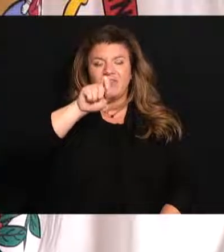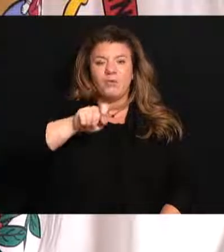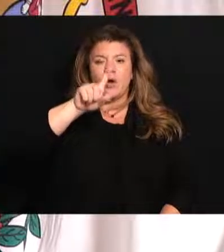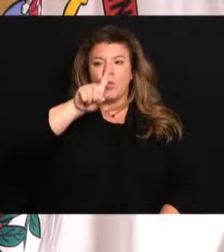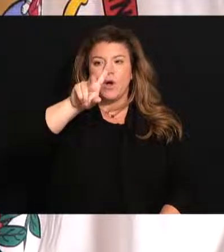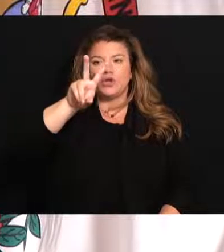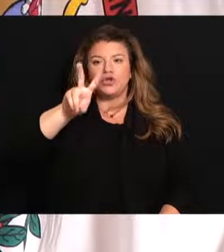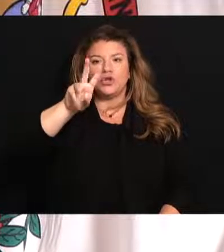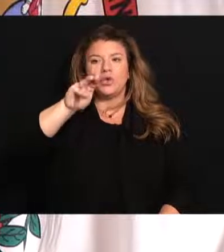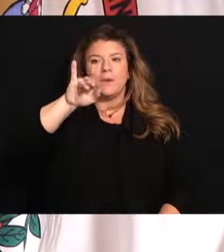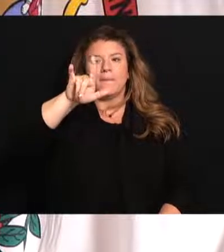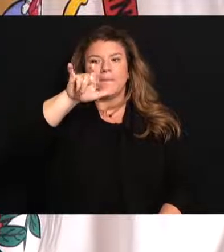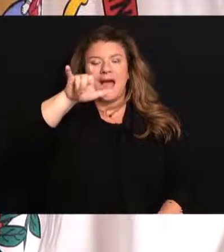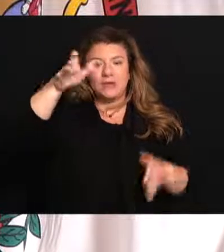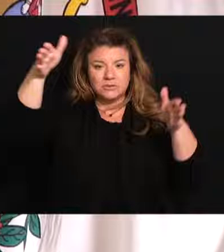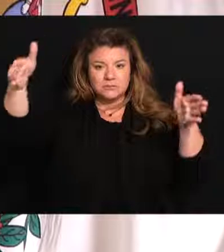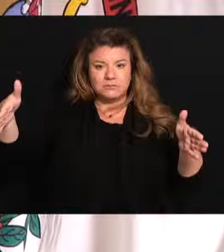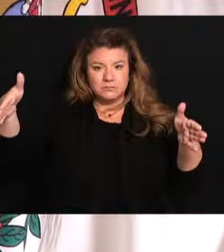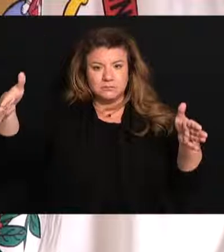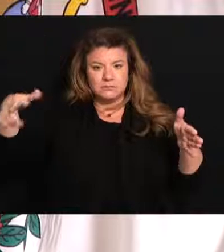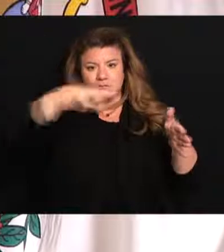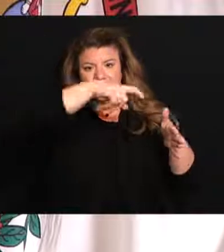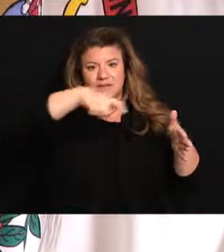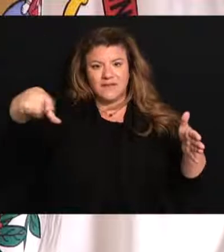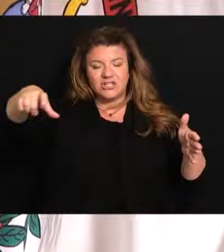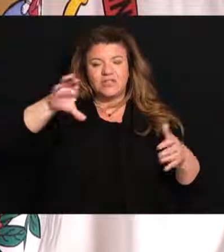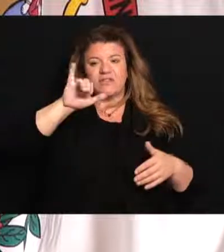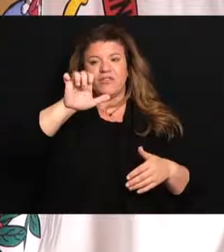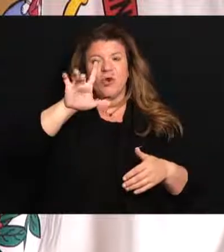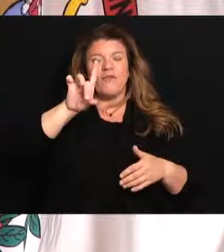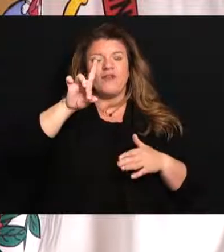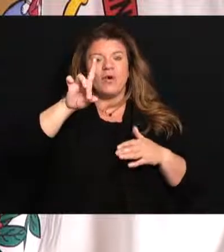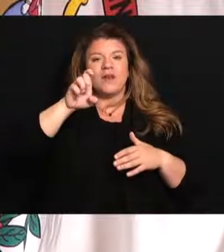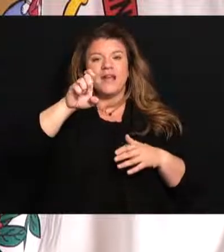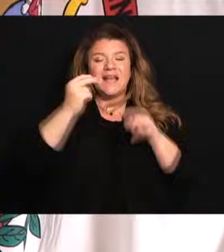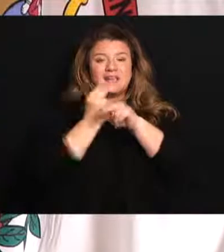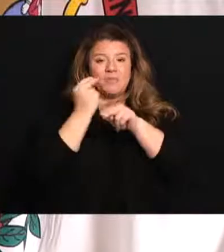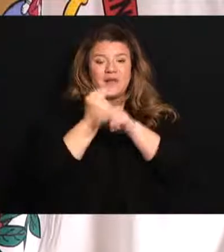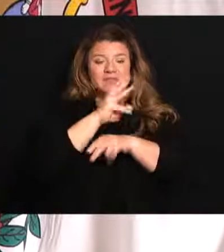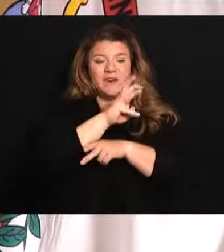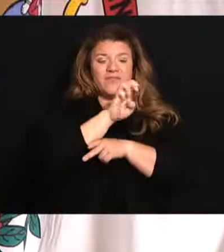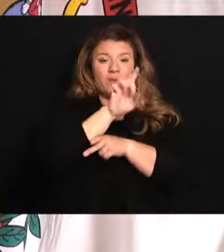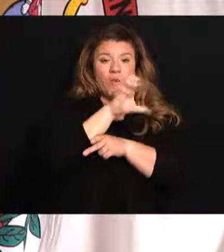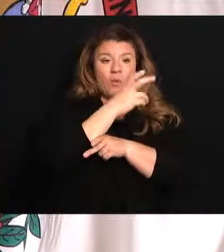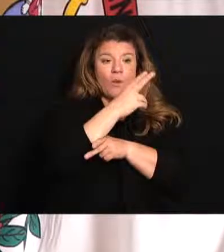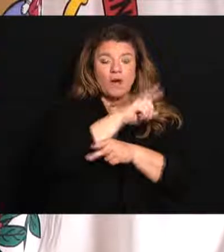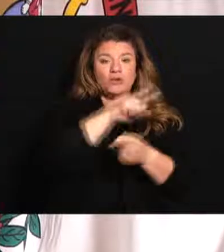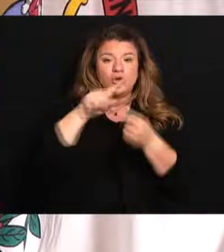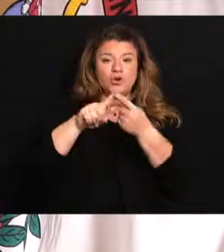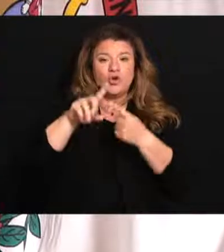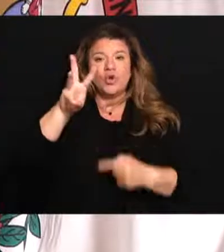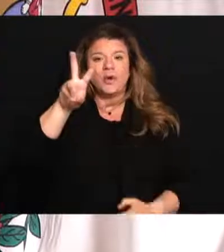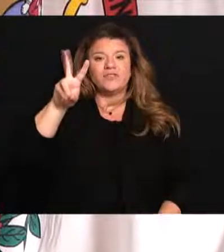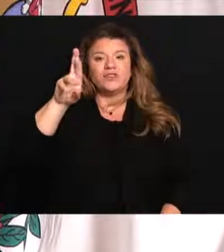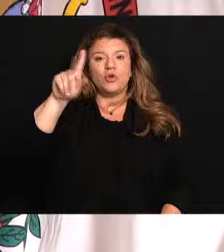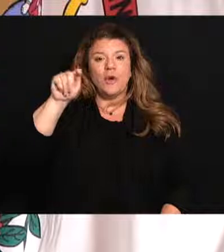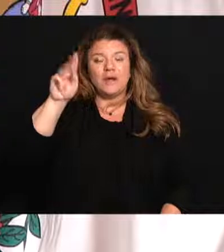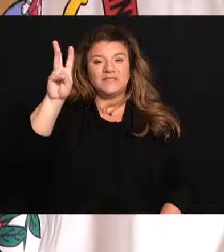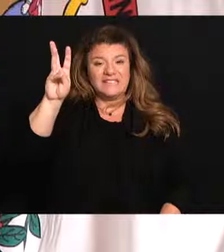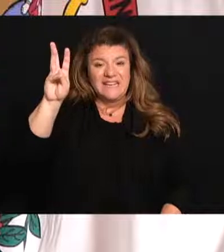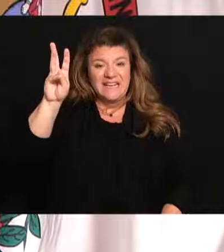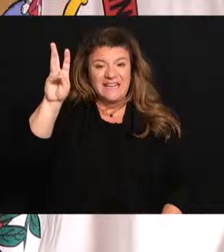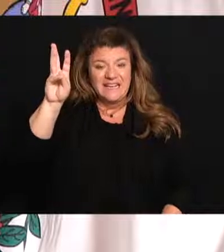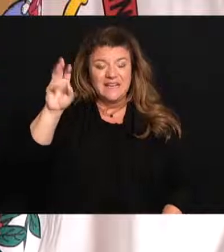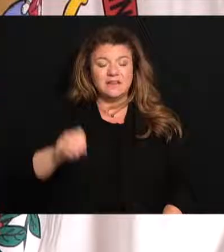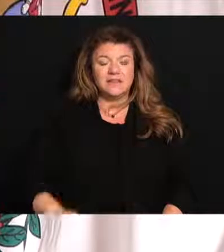5.12 mile section of the Coalfield Expressway from Welch to West Virginia Route 16. And